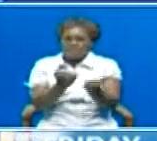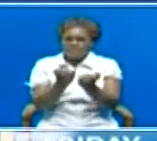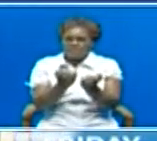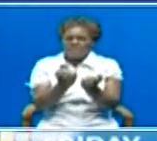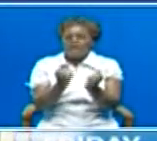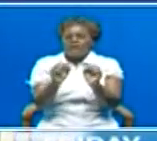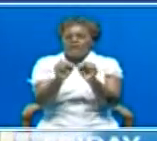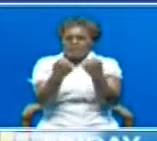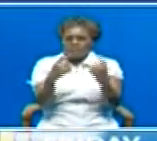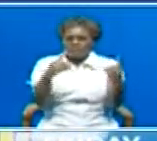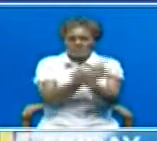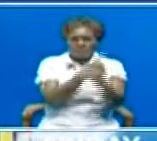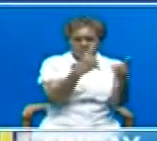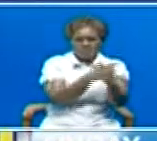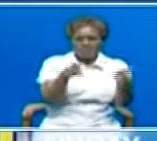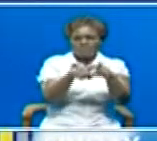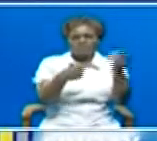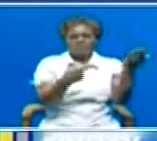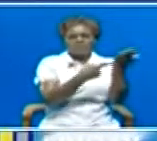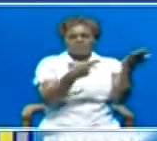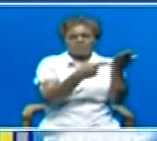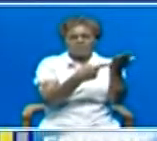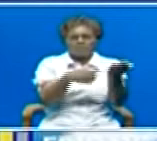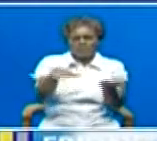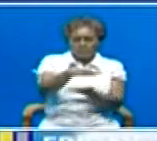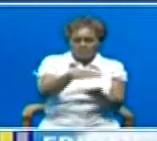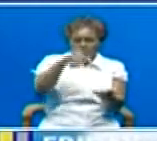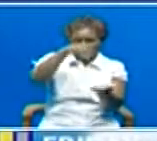at alternative channels and technology-driven platforms,